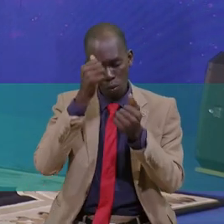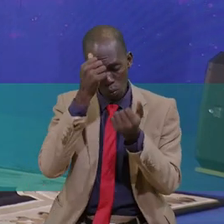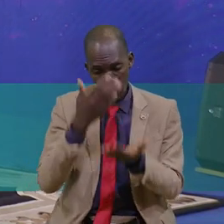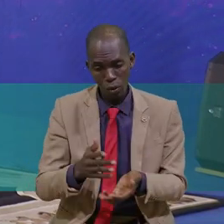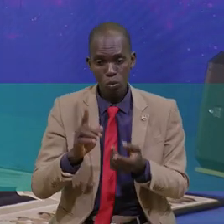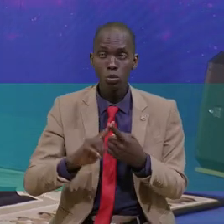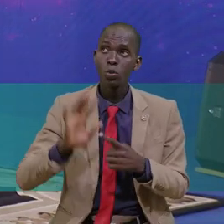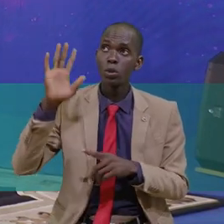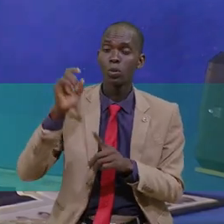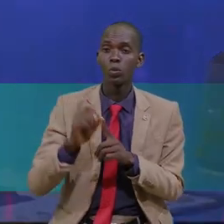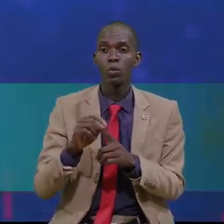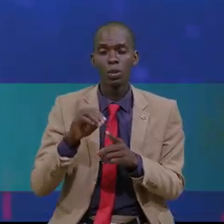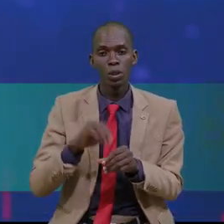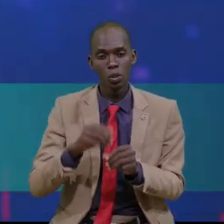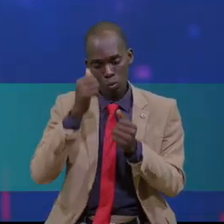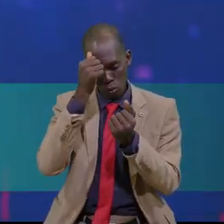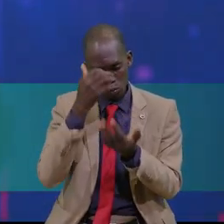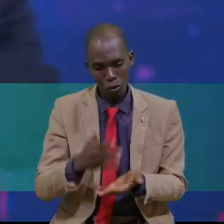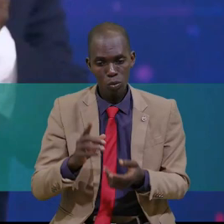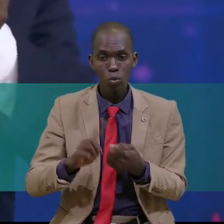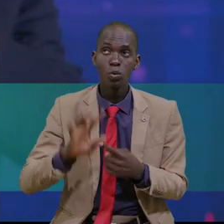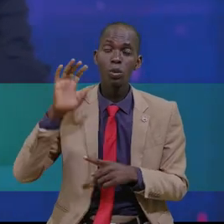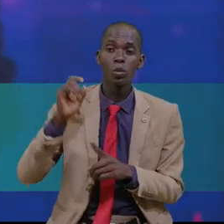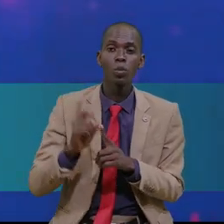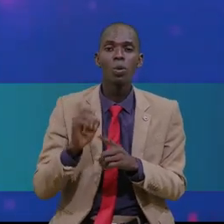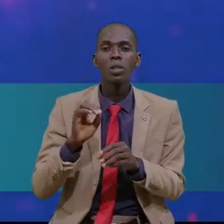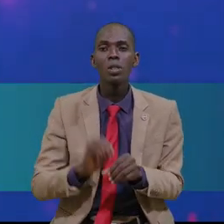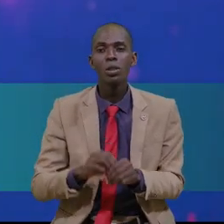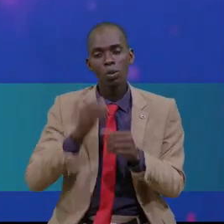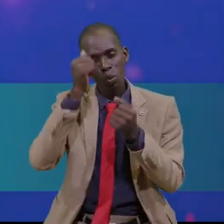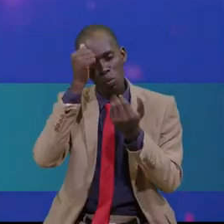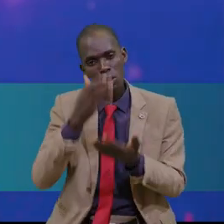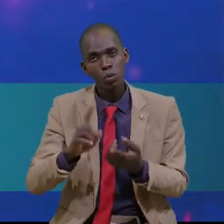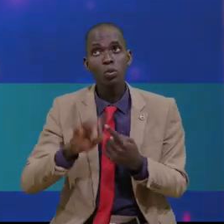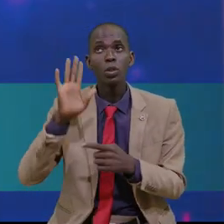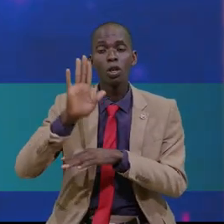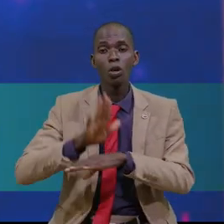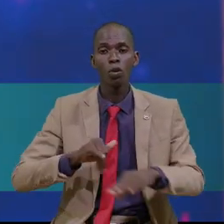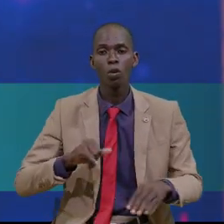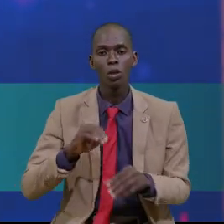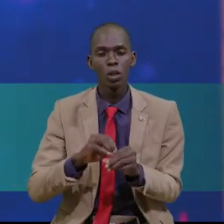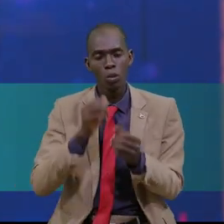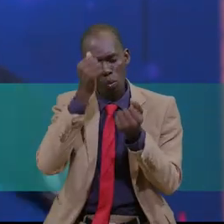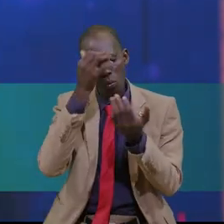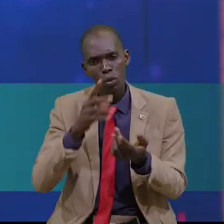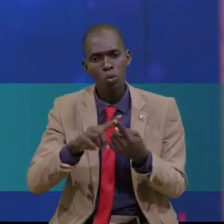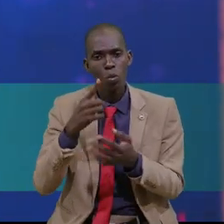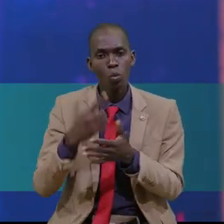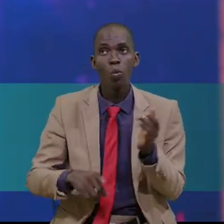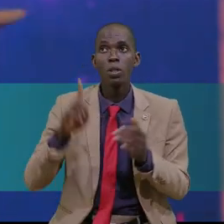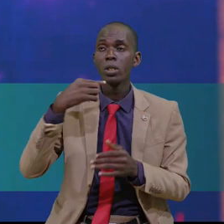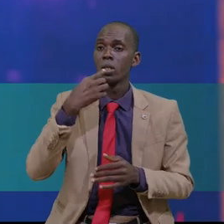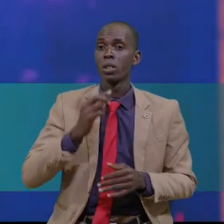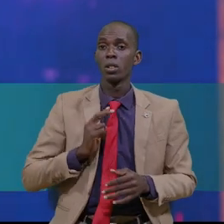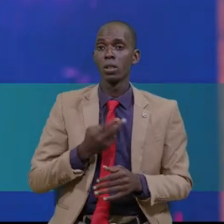in obedience to his word, in obedience to what he's telling us, and we believe on